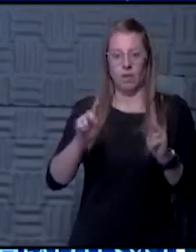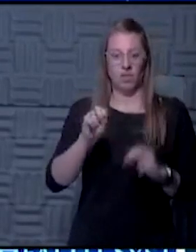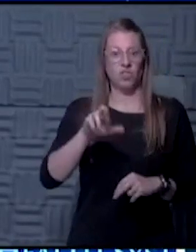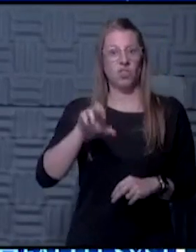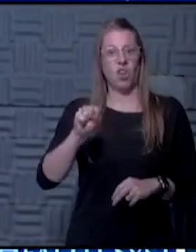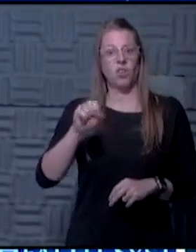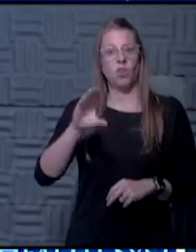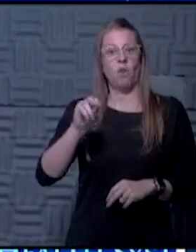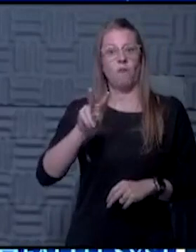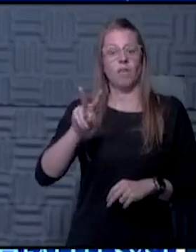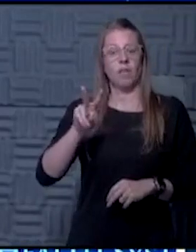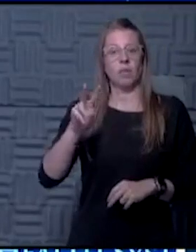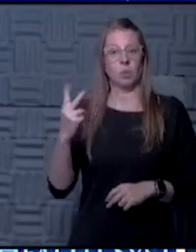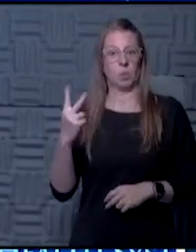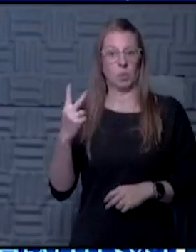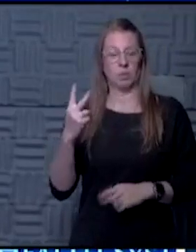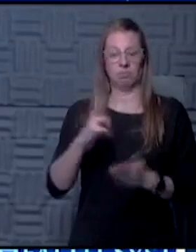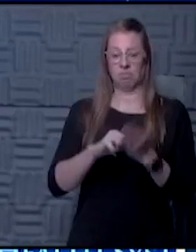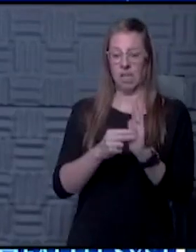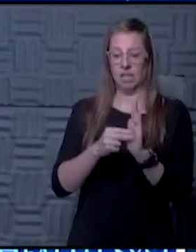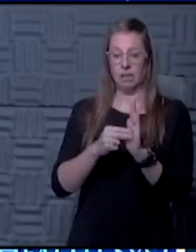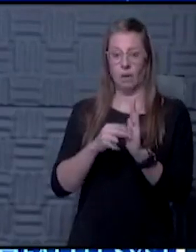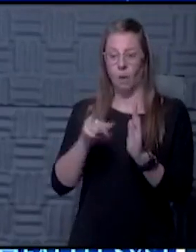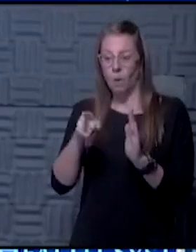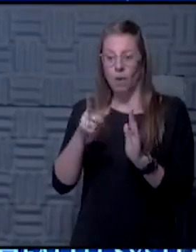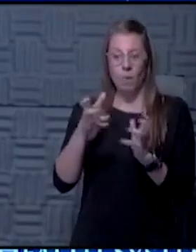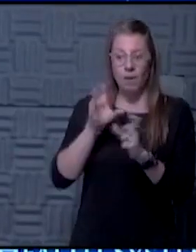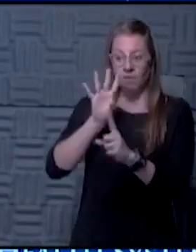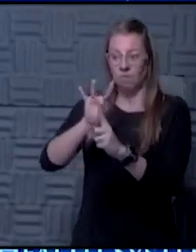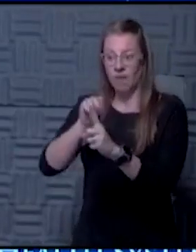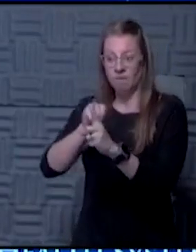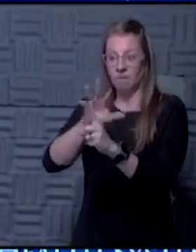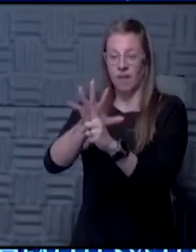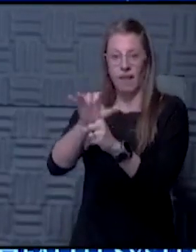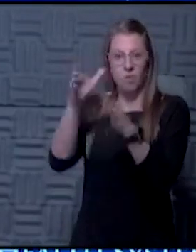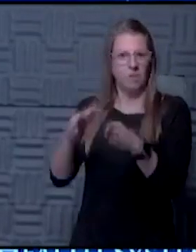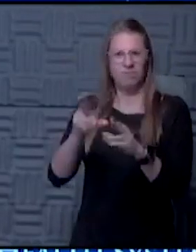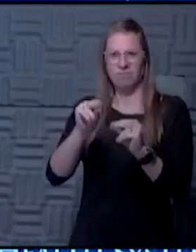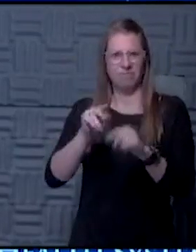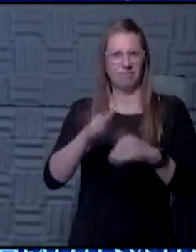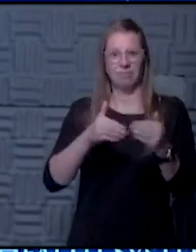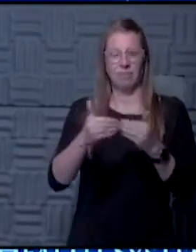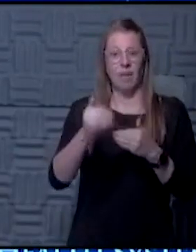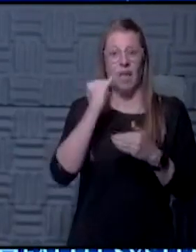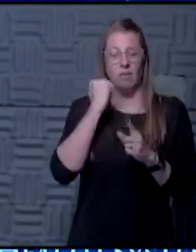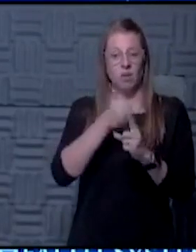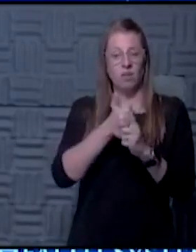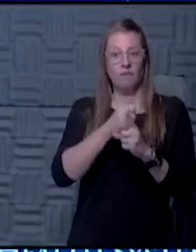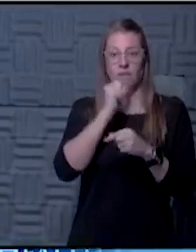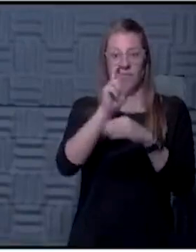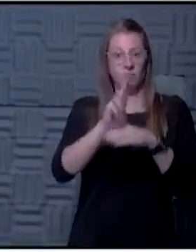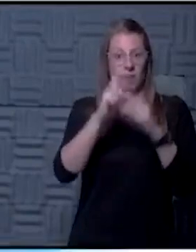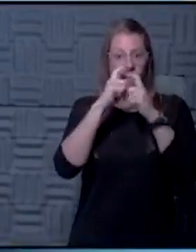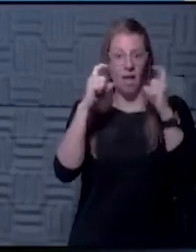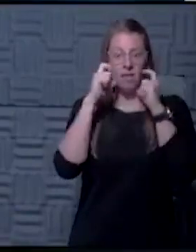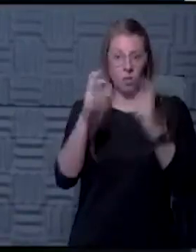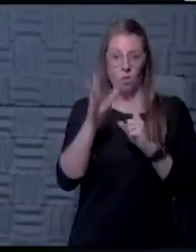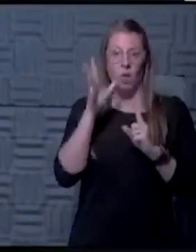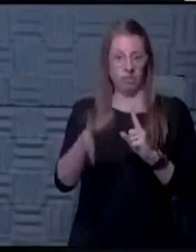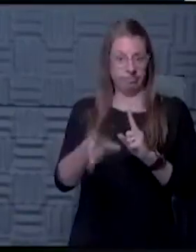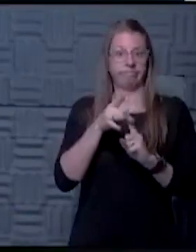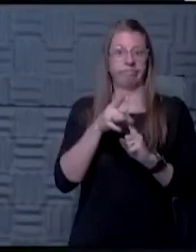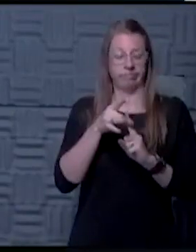indiscriminate in who it attacks. And if you set yourself up to be vulnerable, it will come to you.